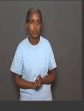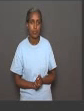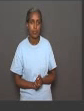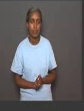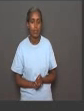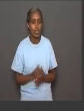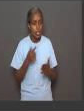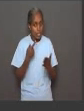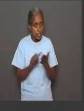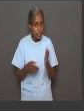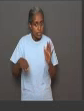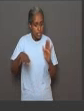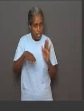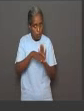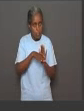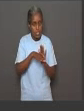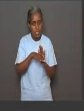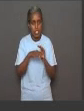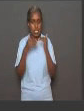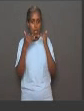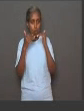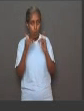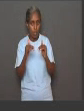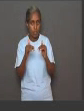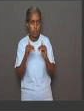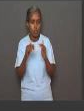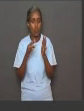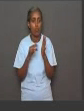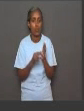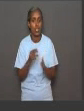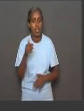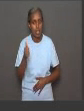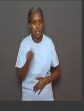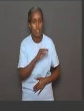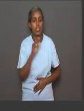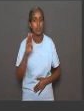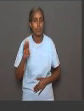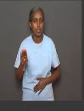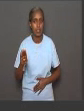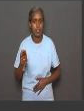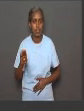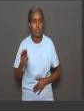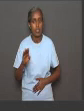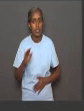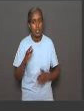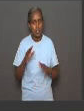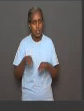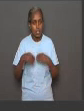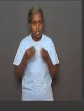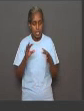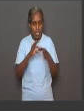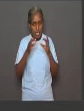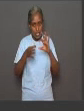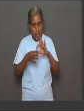This represents the quantities of Model A and B